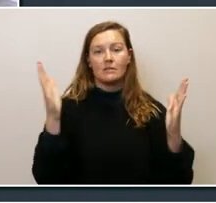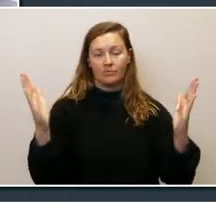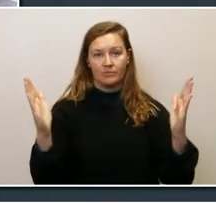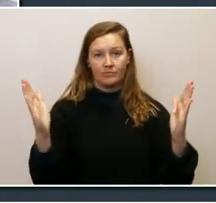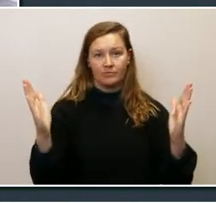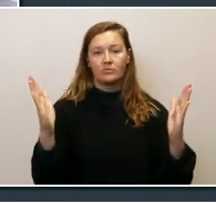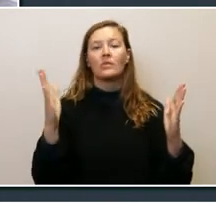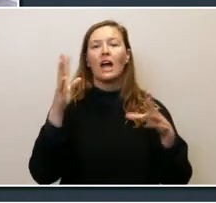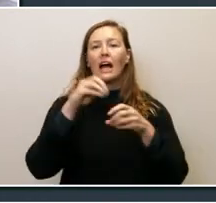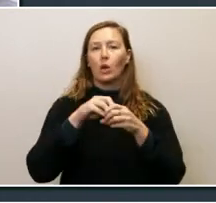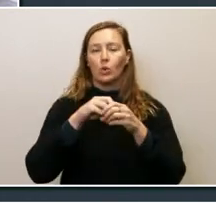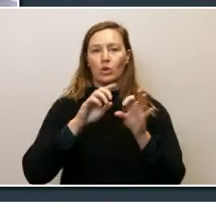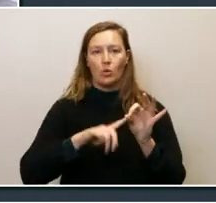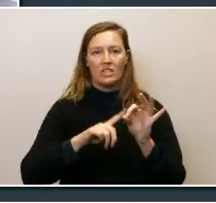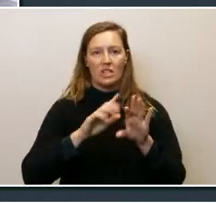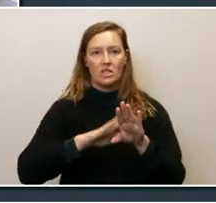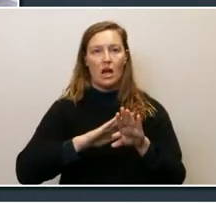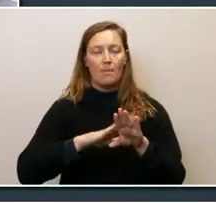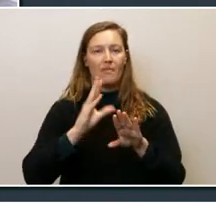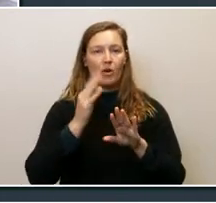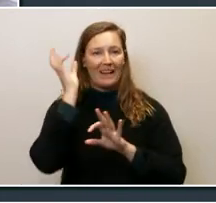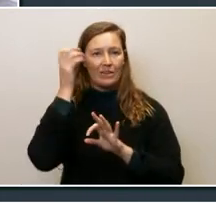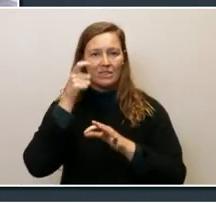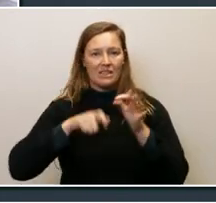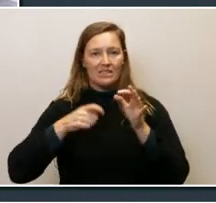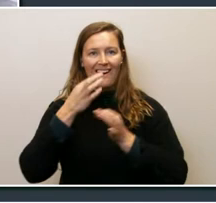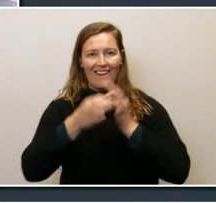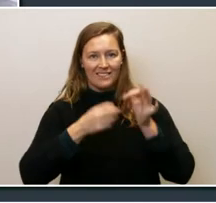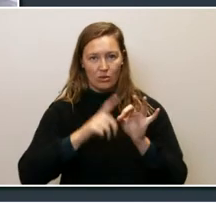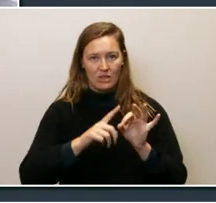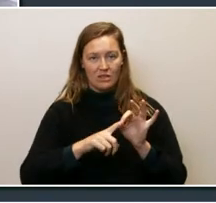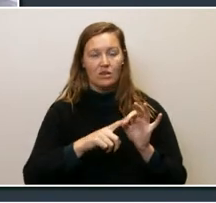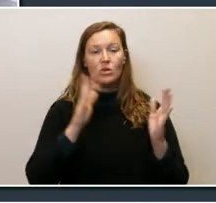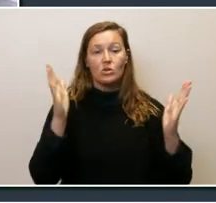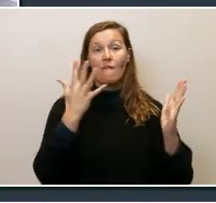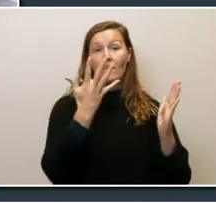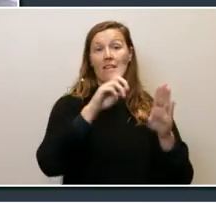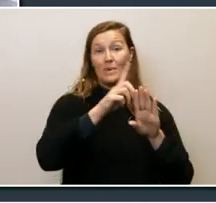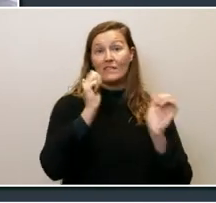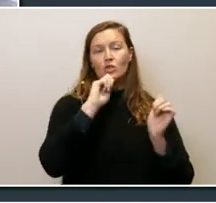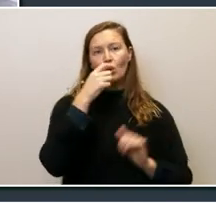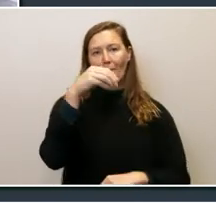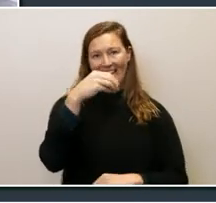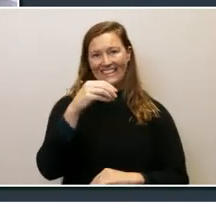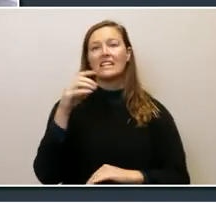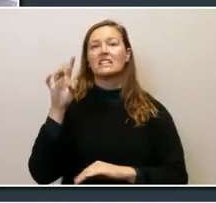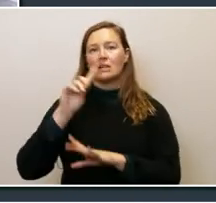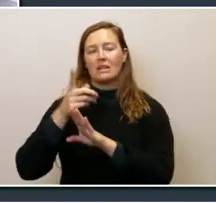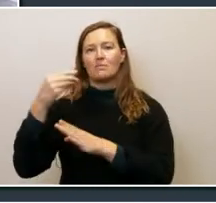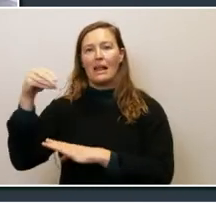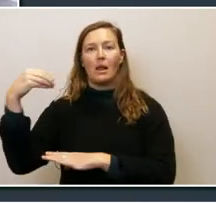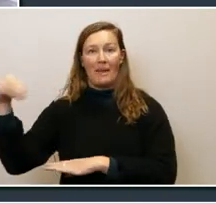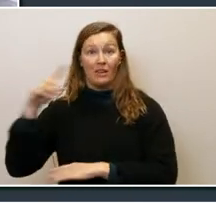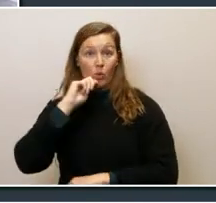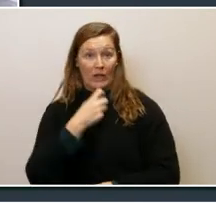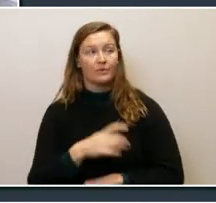That includes questions from councillors. There'll be a bell at 5 minutes and then two bells at the end of the 10 minutes. And first